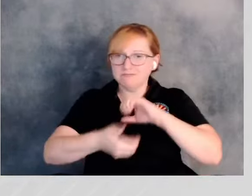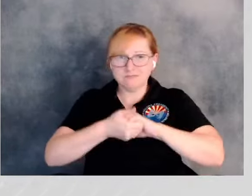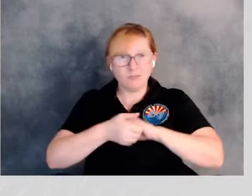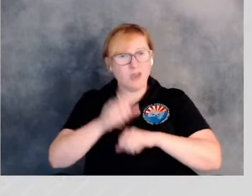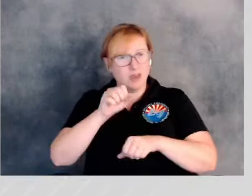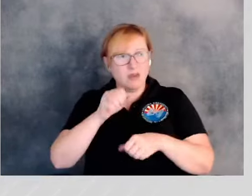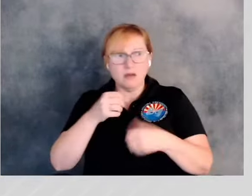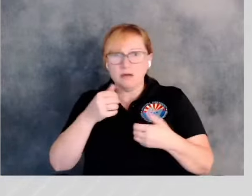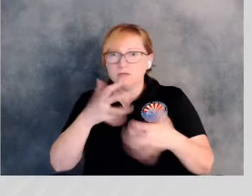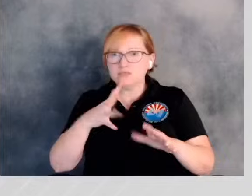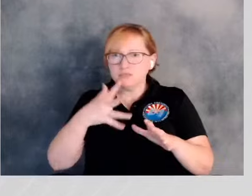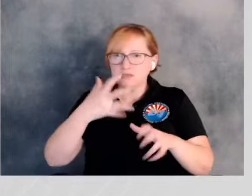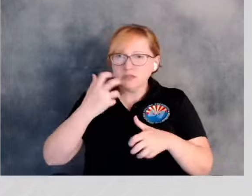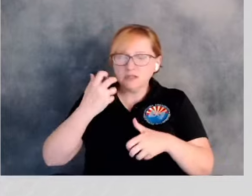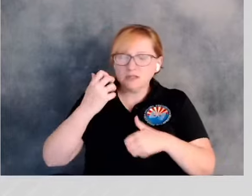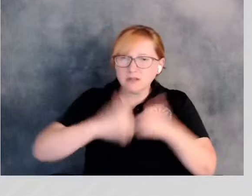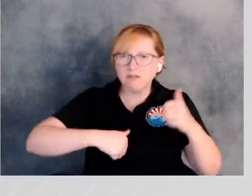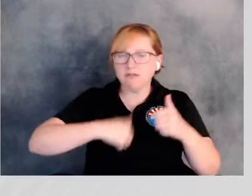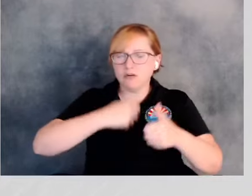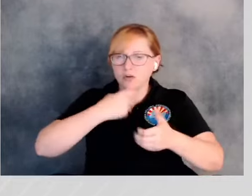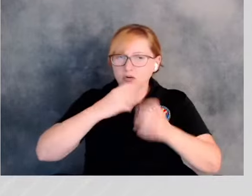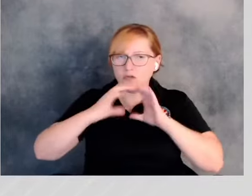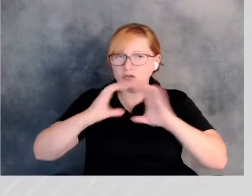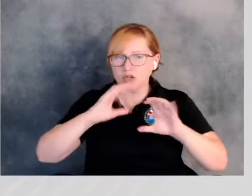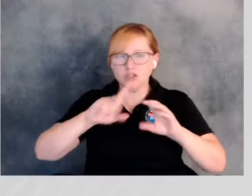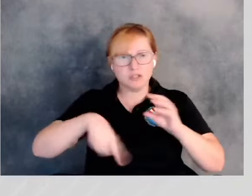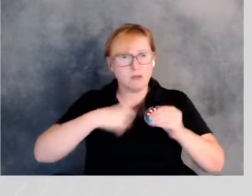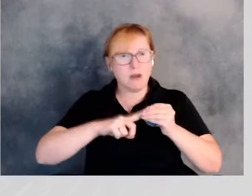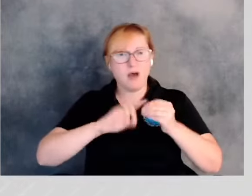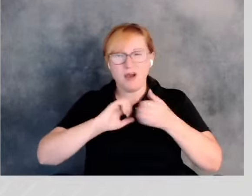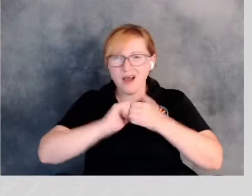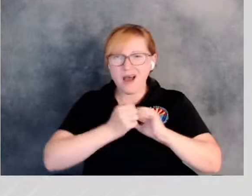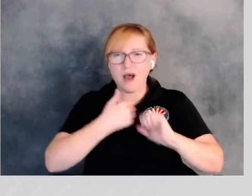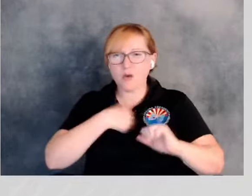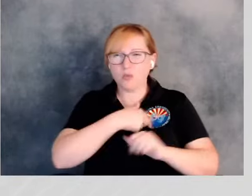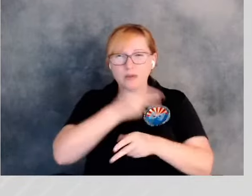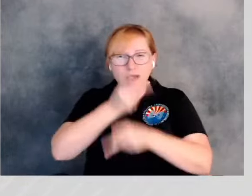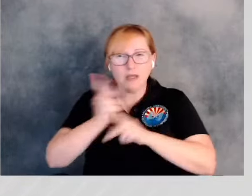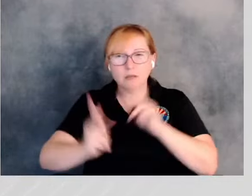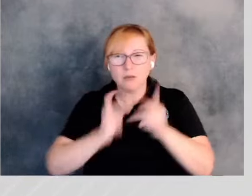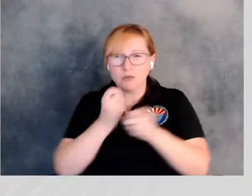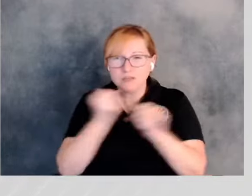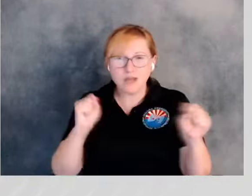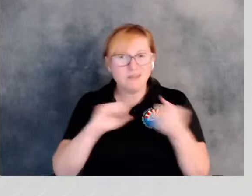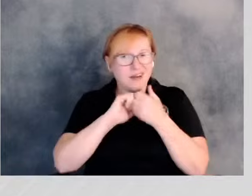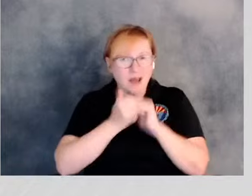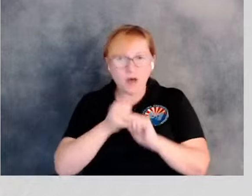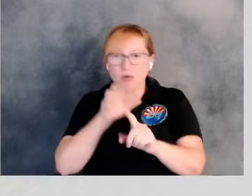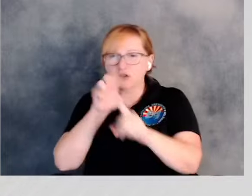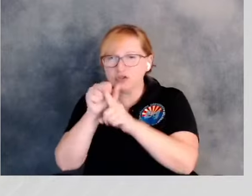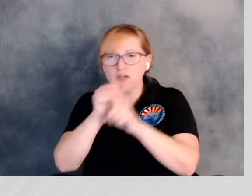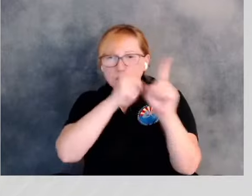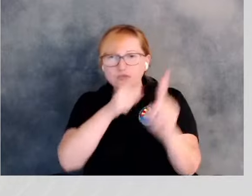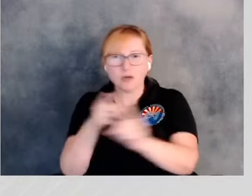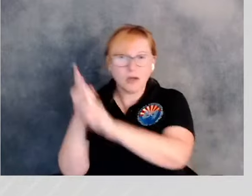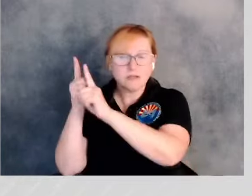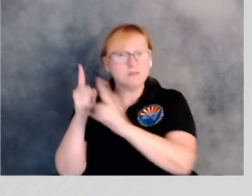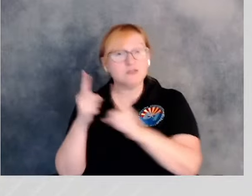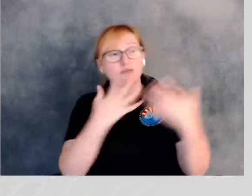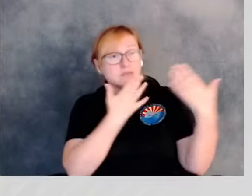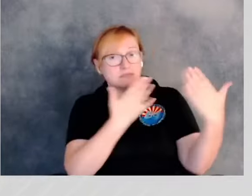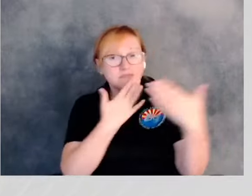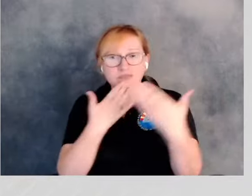conversations about how we keep people safe and how we achieve those objectives. So thanks to all of those folks for the